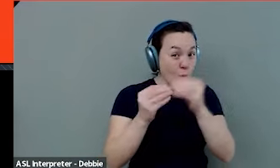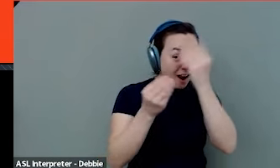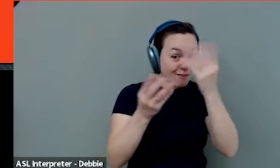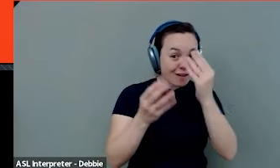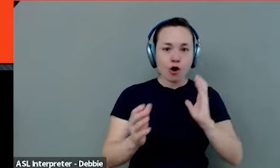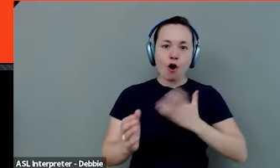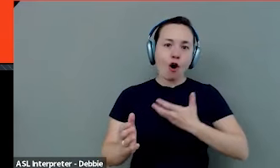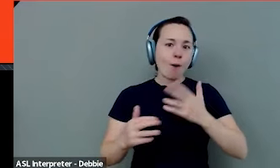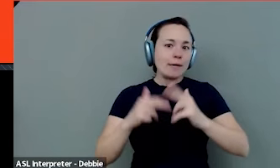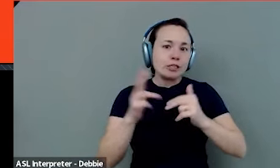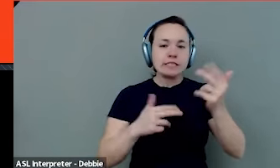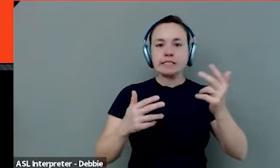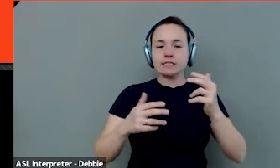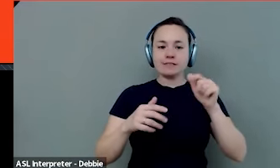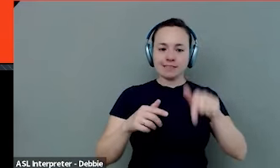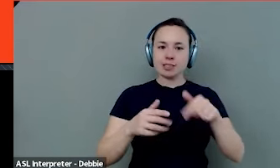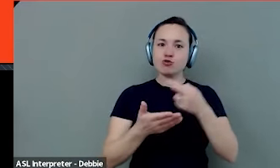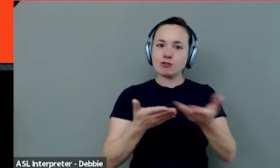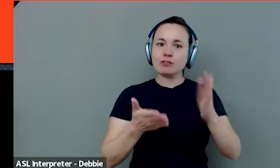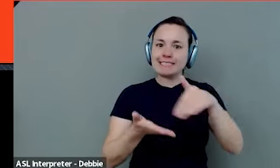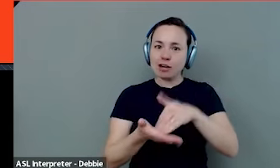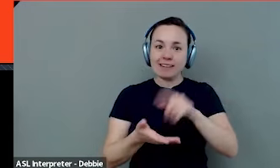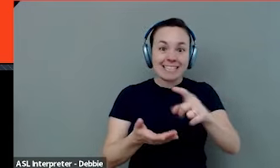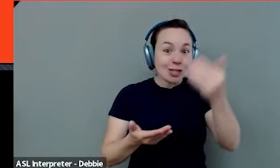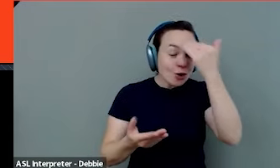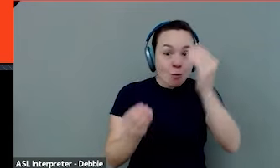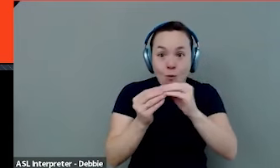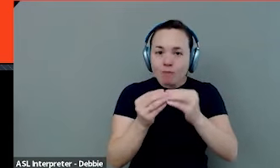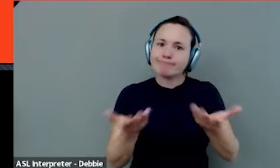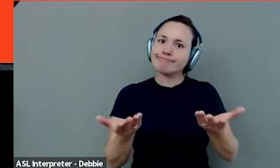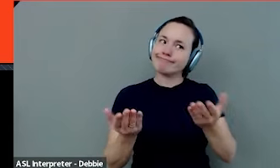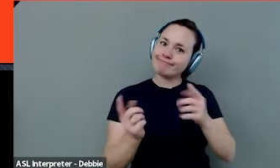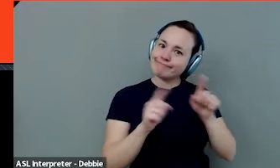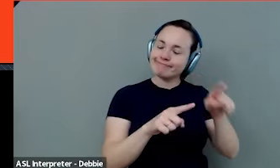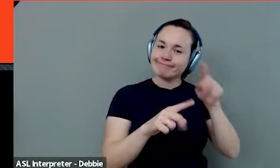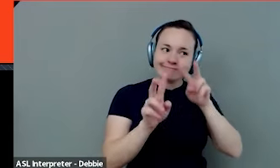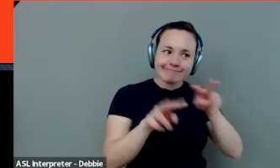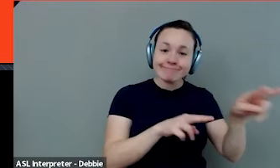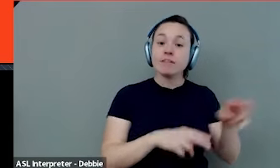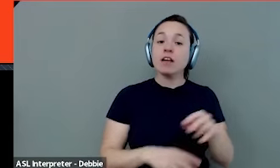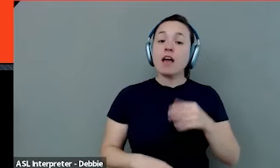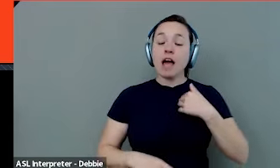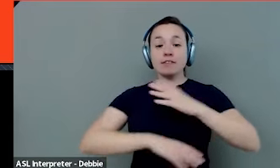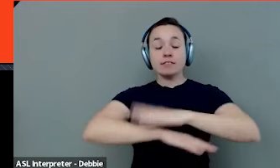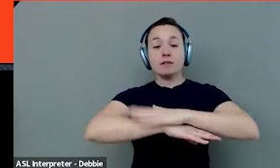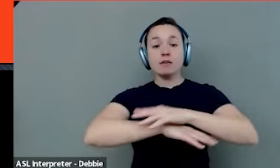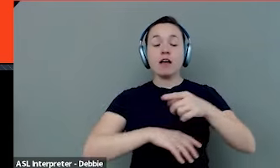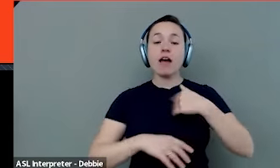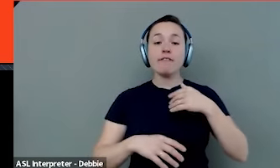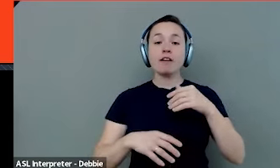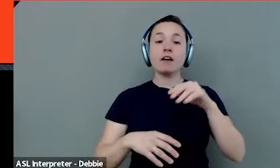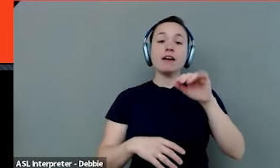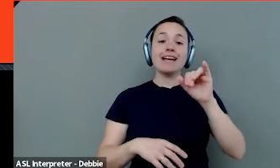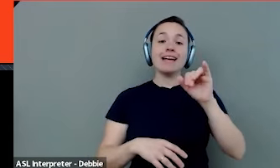our building as a resource center. We will also be tabling outside with my wonderful interns,